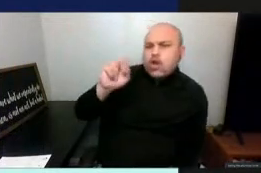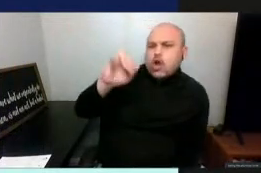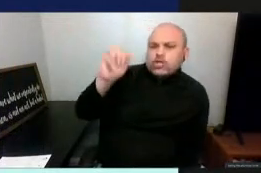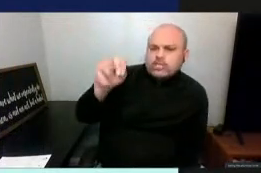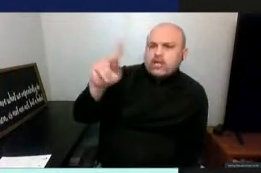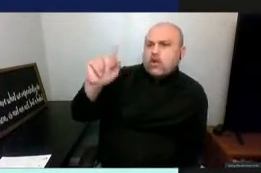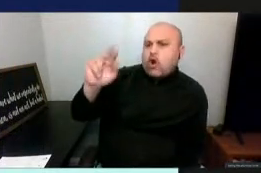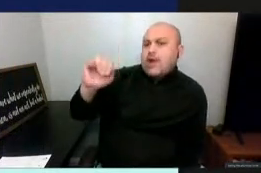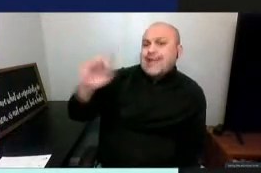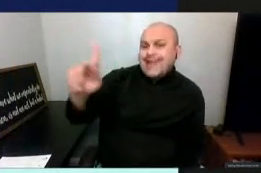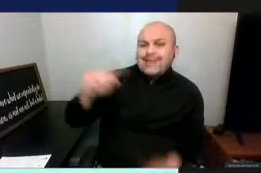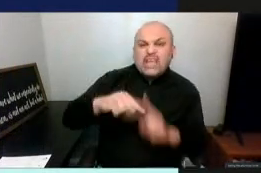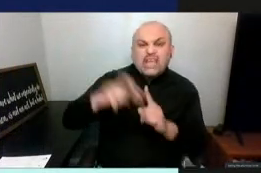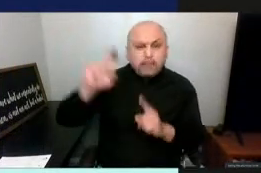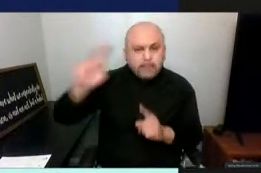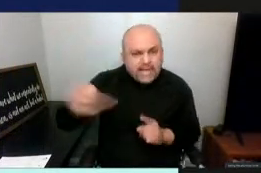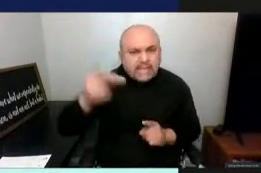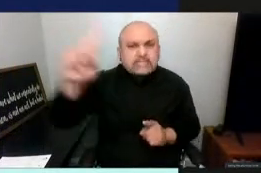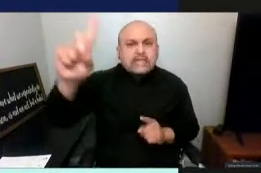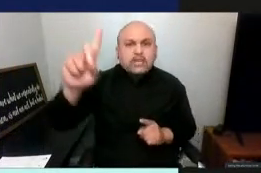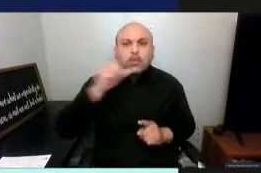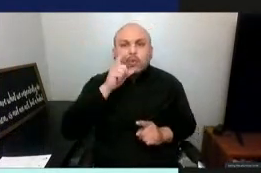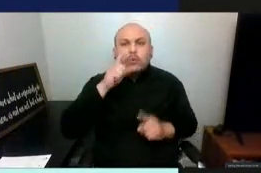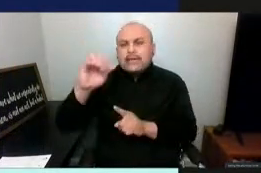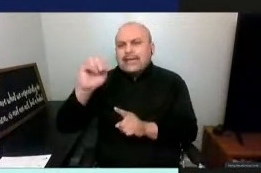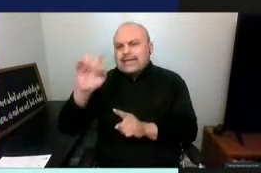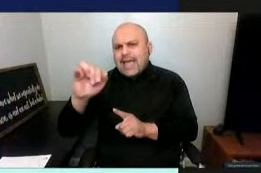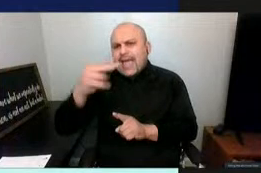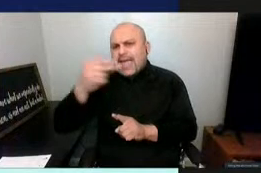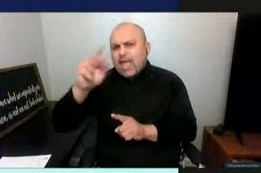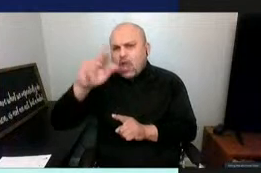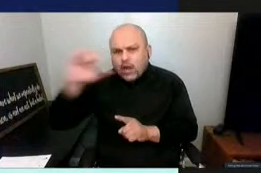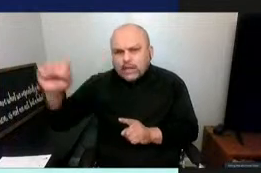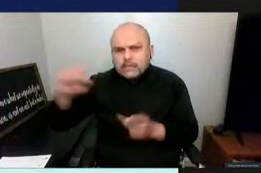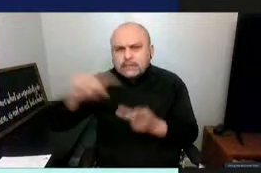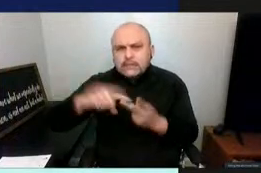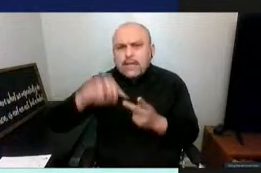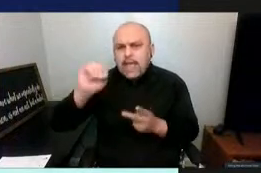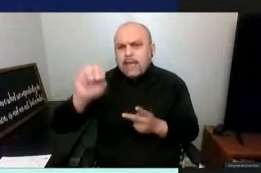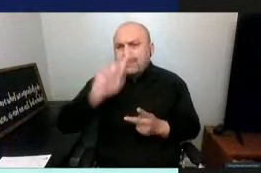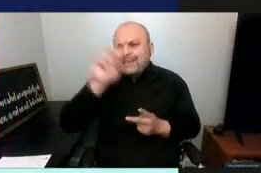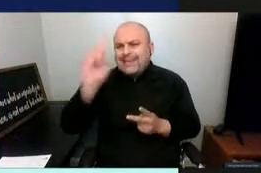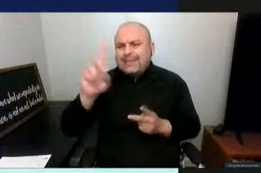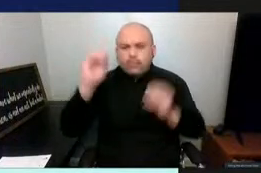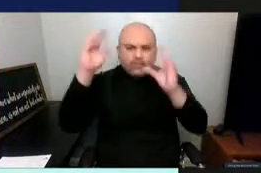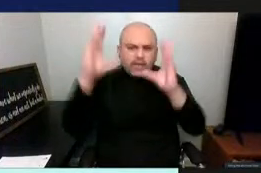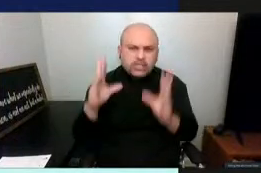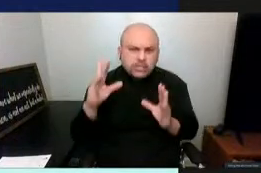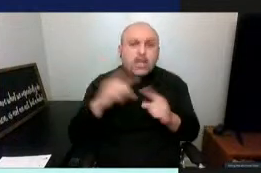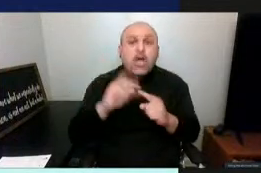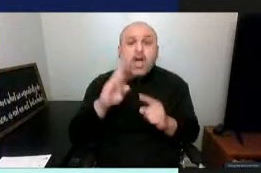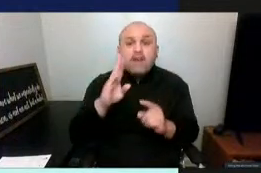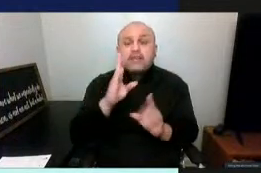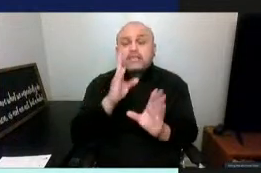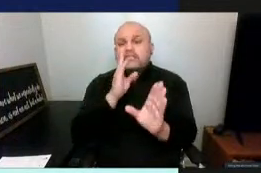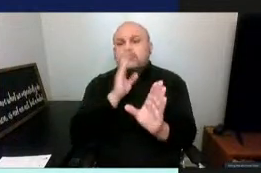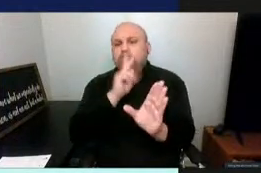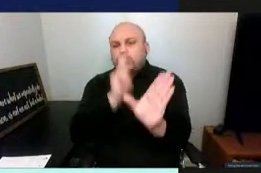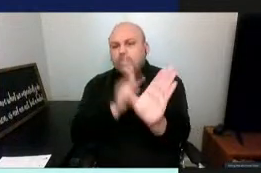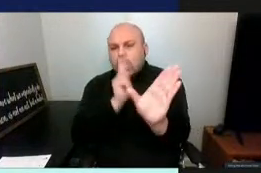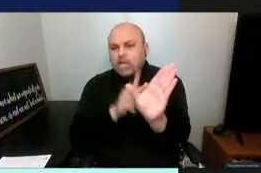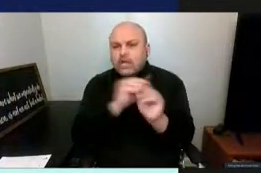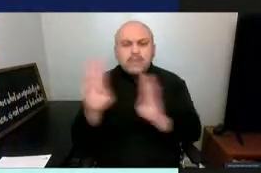PhD, who is the Cynthia Wiegans Harris MD Professor of Psychiatry and Behavioral Sciences